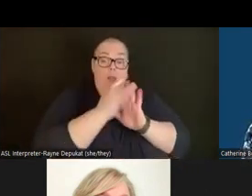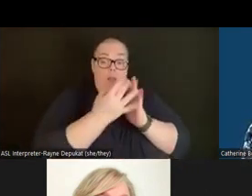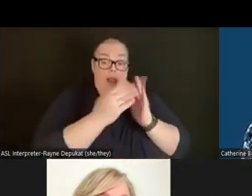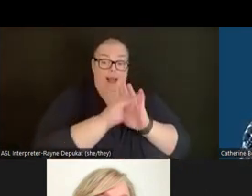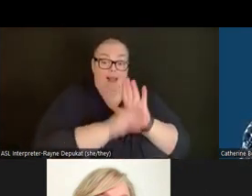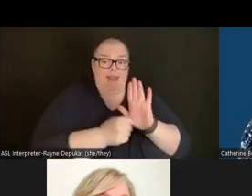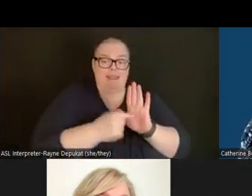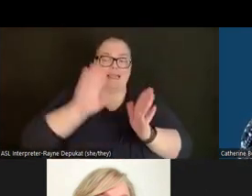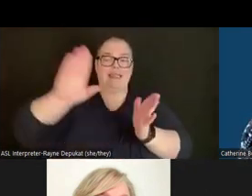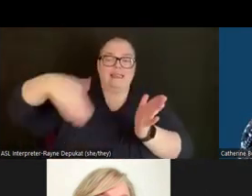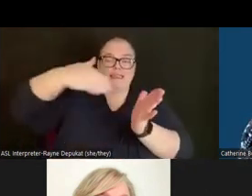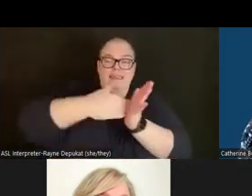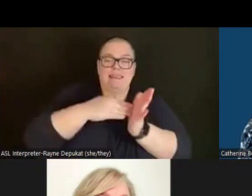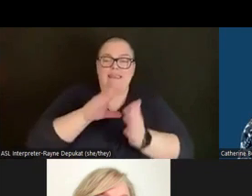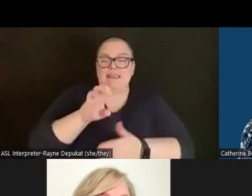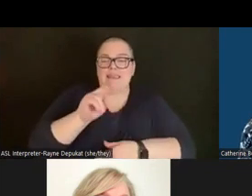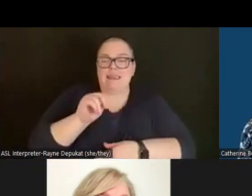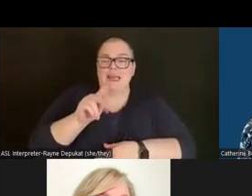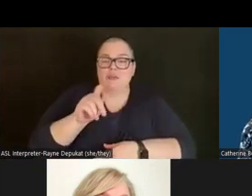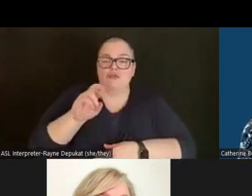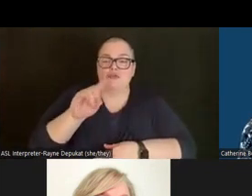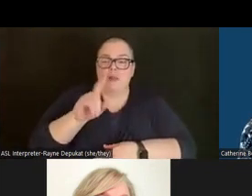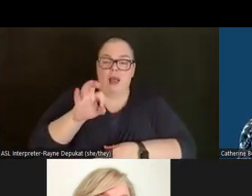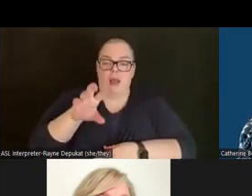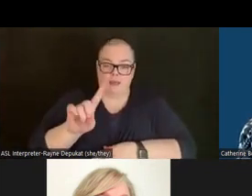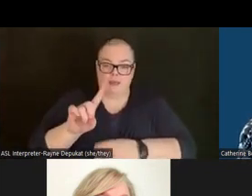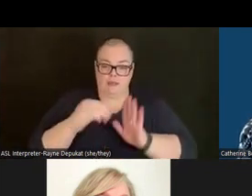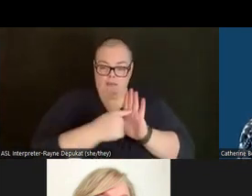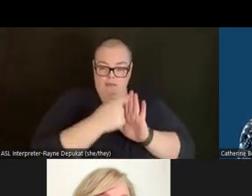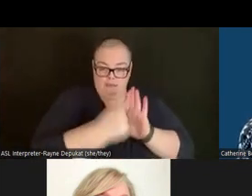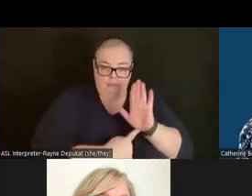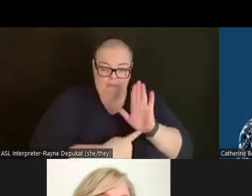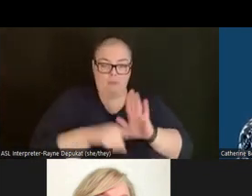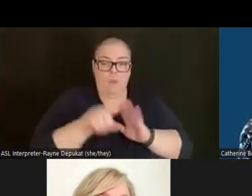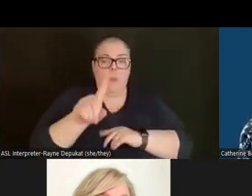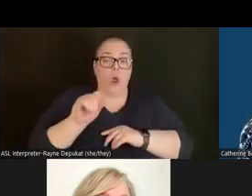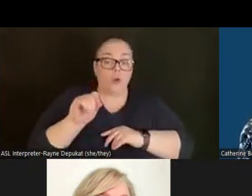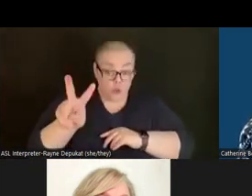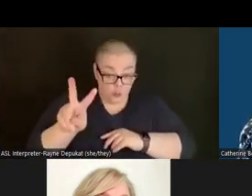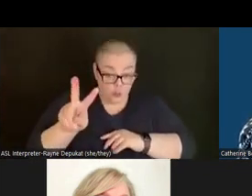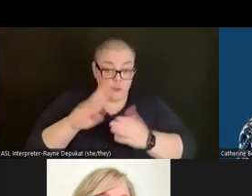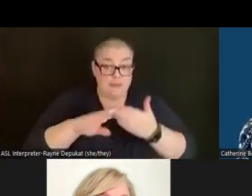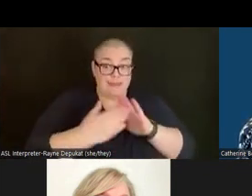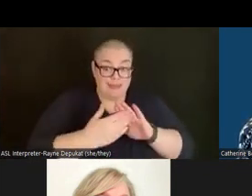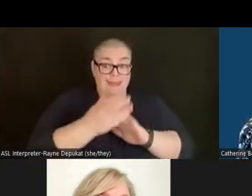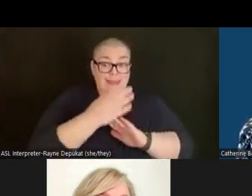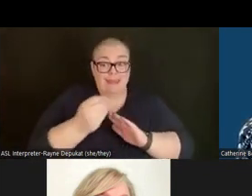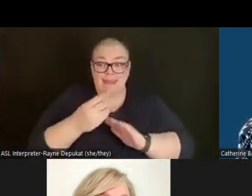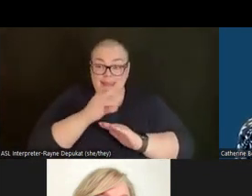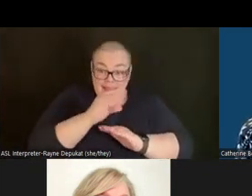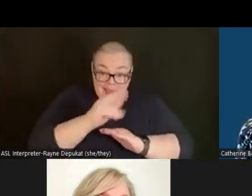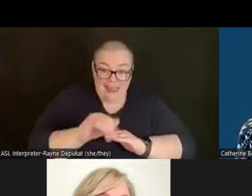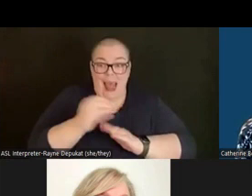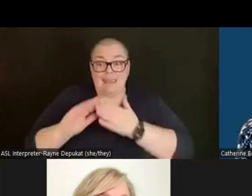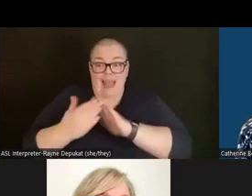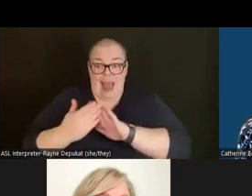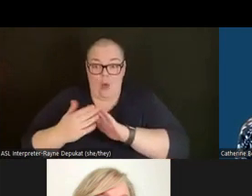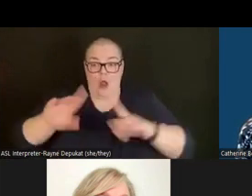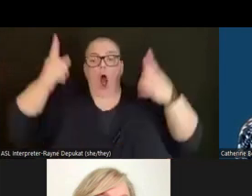list, which is 102 cities and towns that got together and agreed to share a single